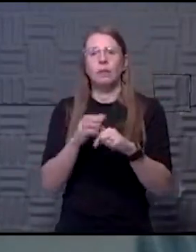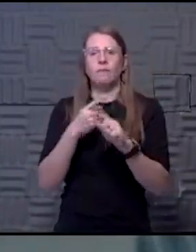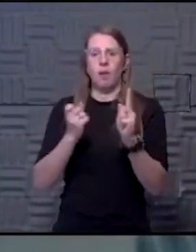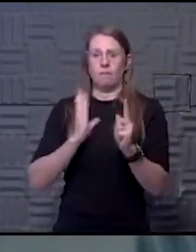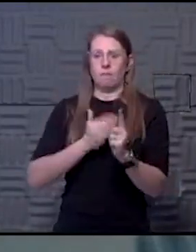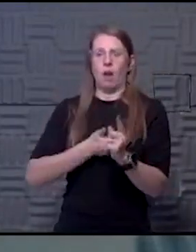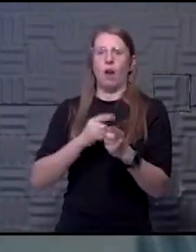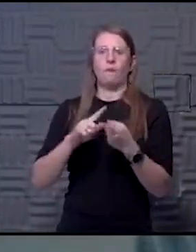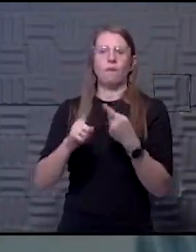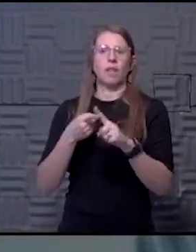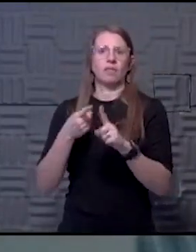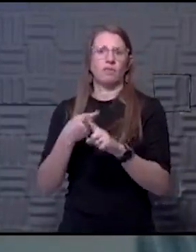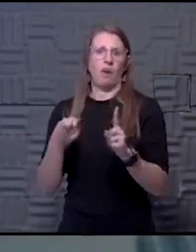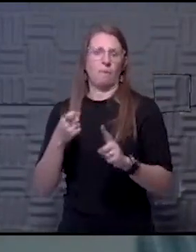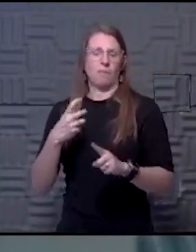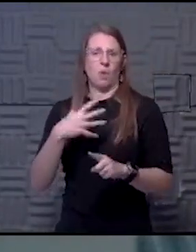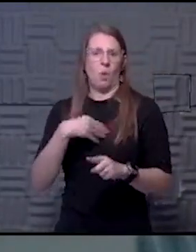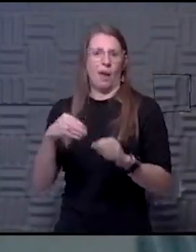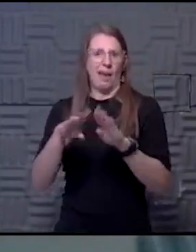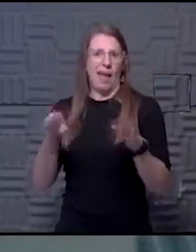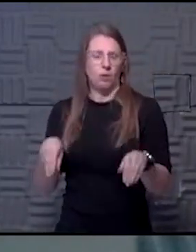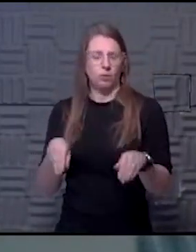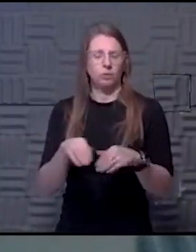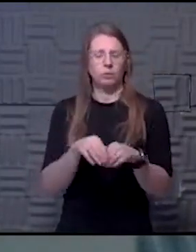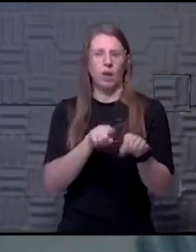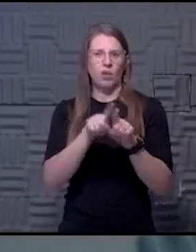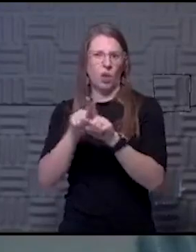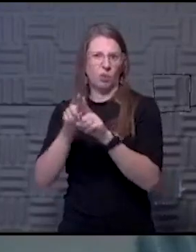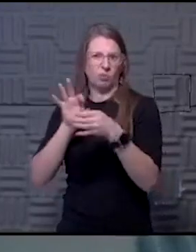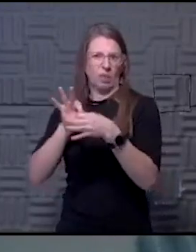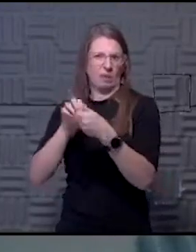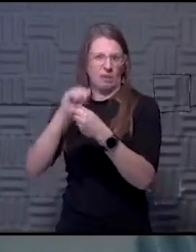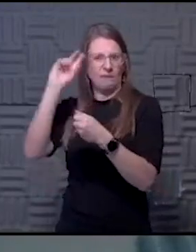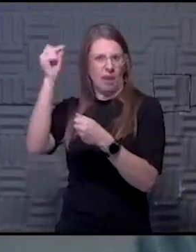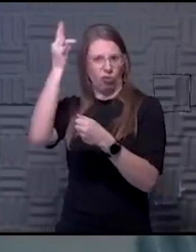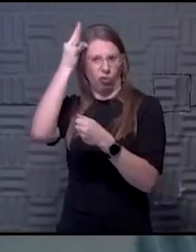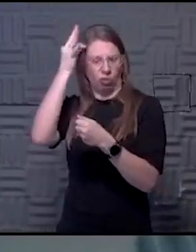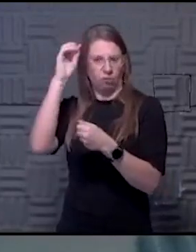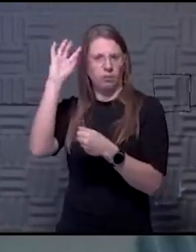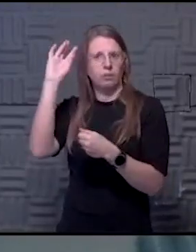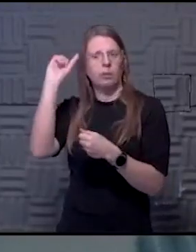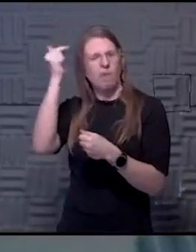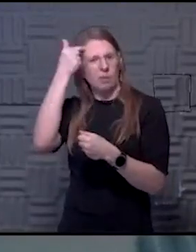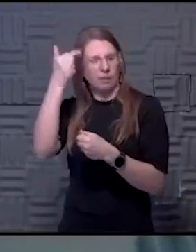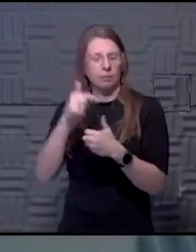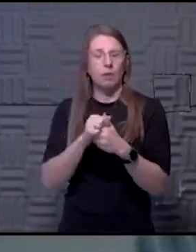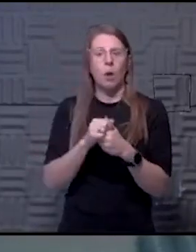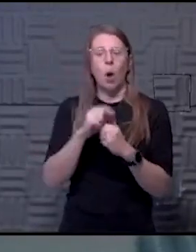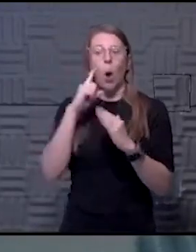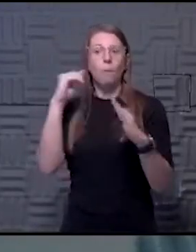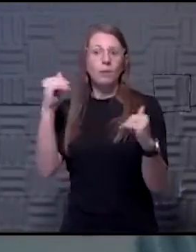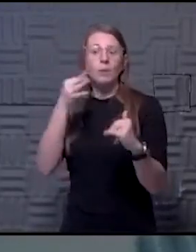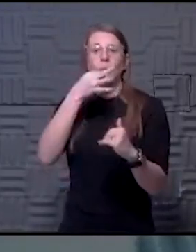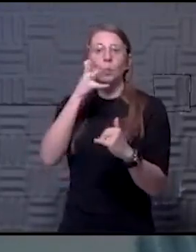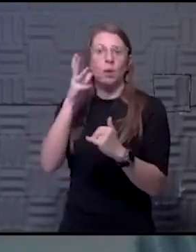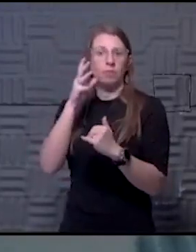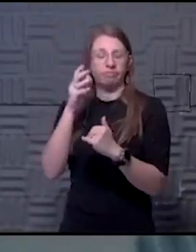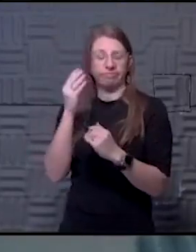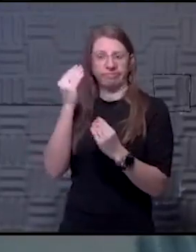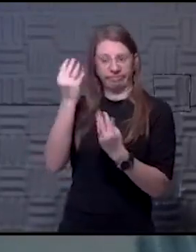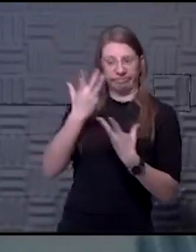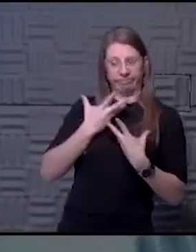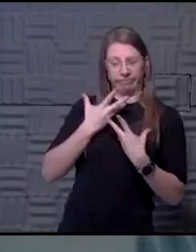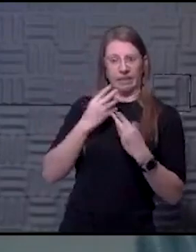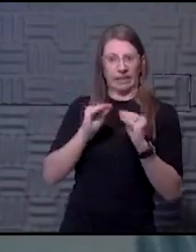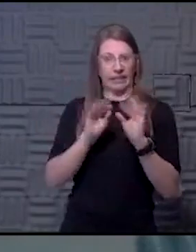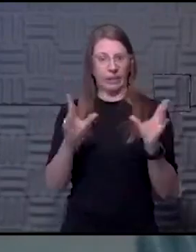friends at the White House and from federal directives. I look forward to having some clear direction and hopefully ideas on how we're getting supply